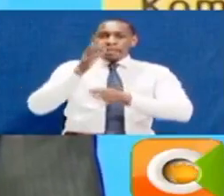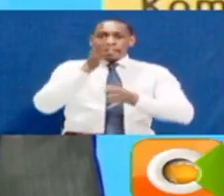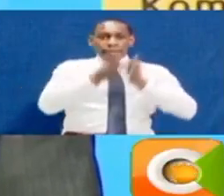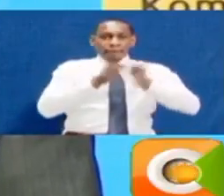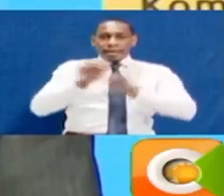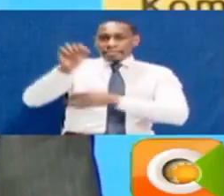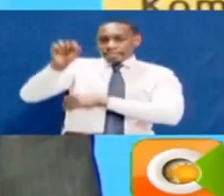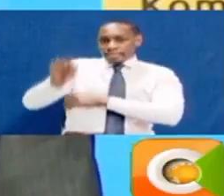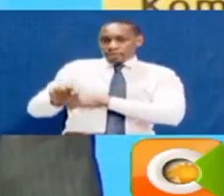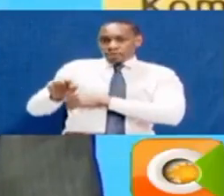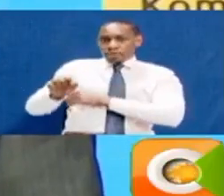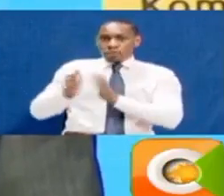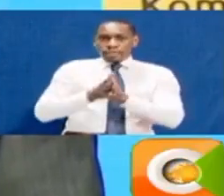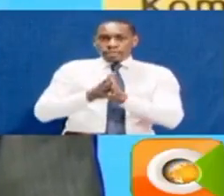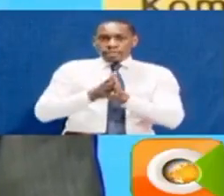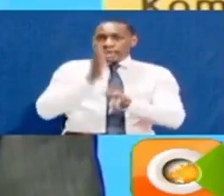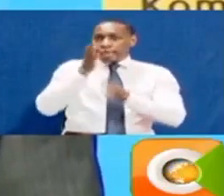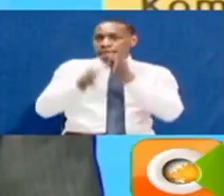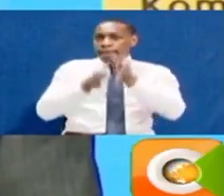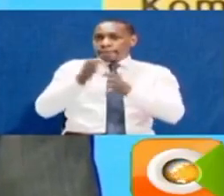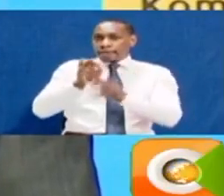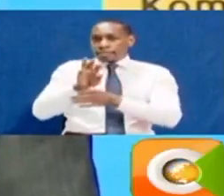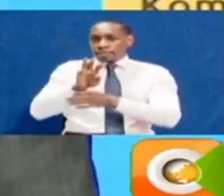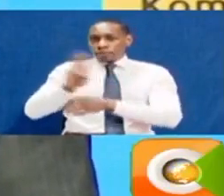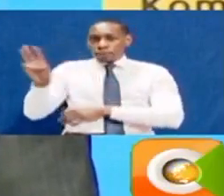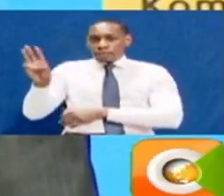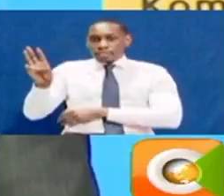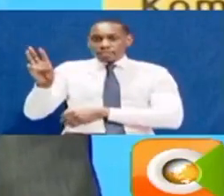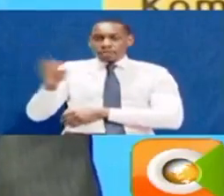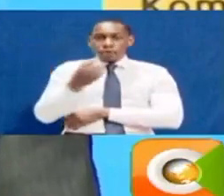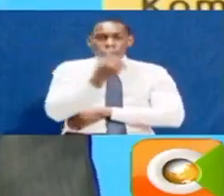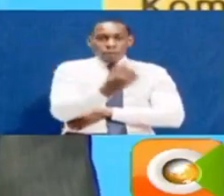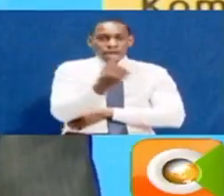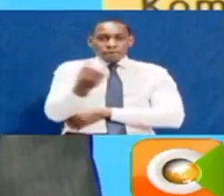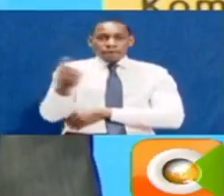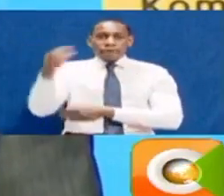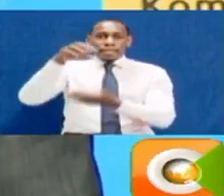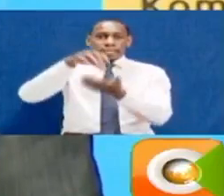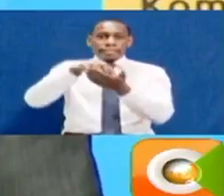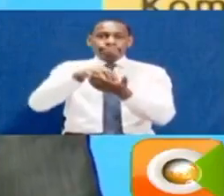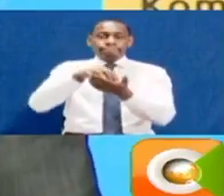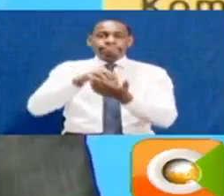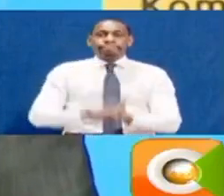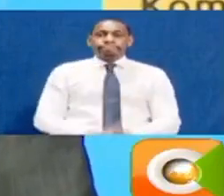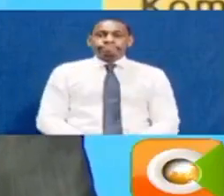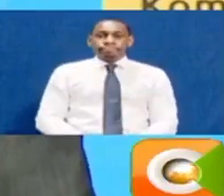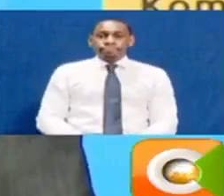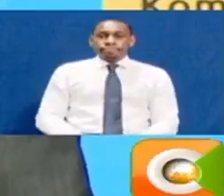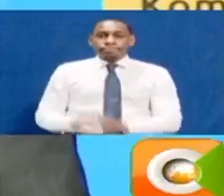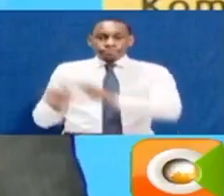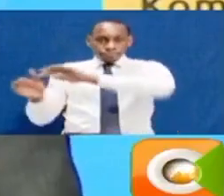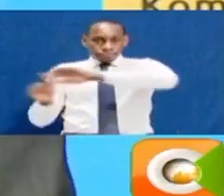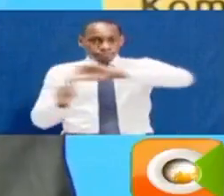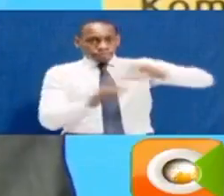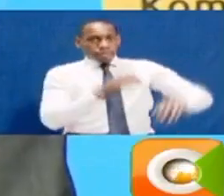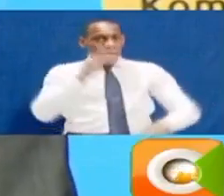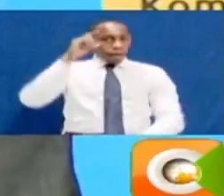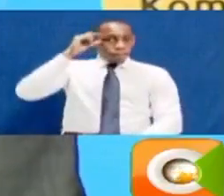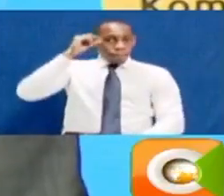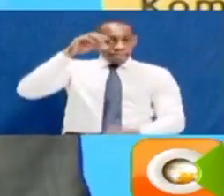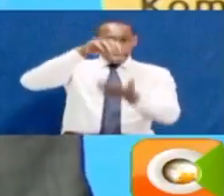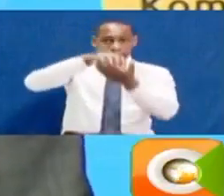South, and Embakasi West 1 case each. In Mombasa, the cases are